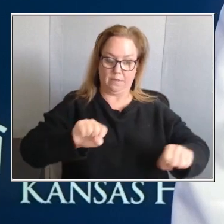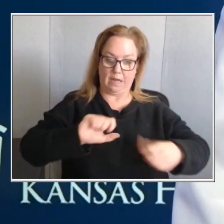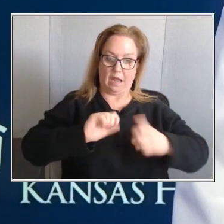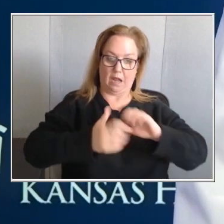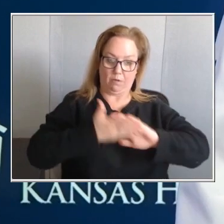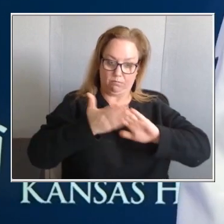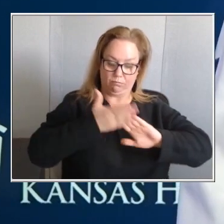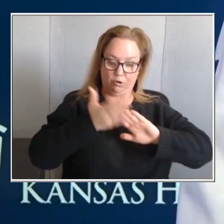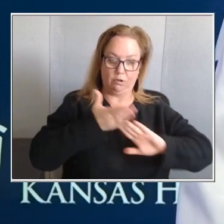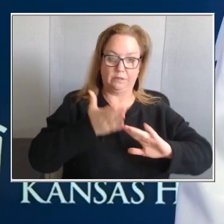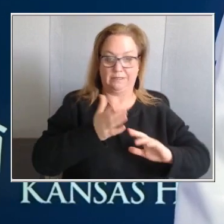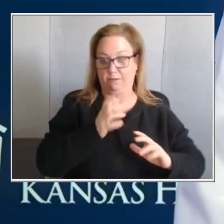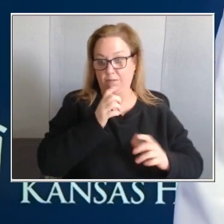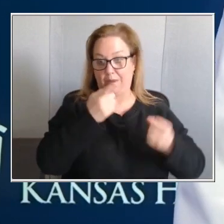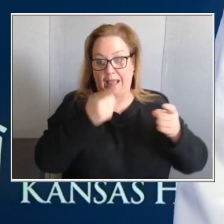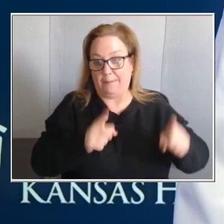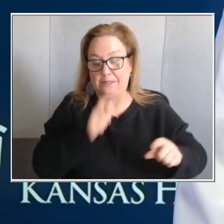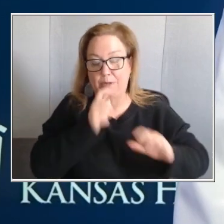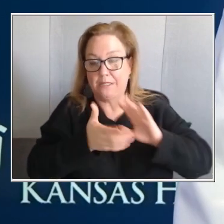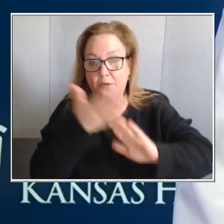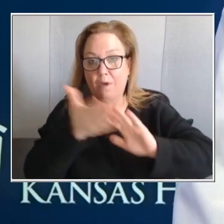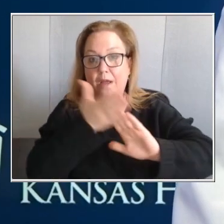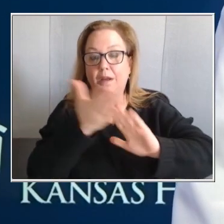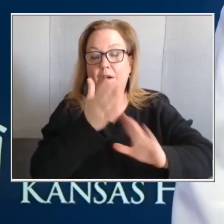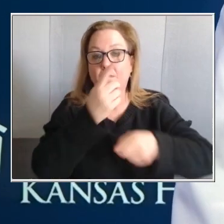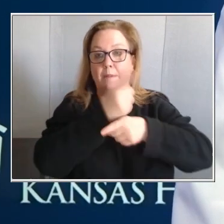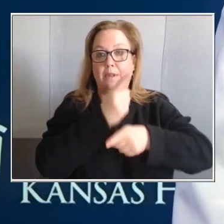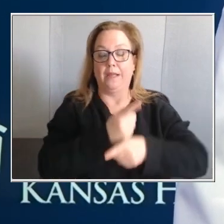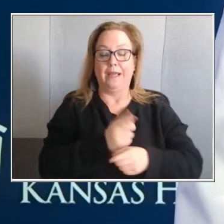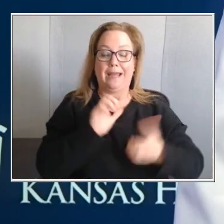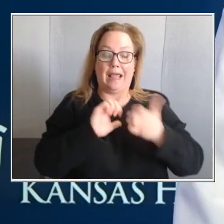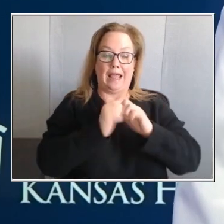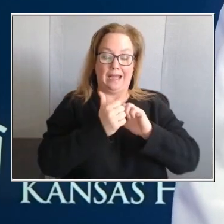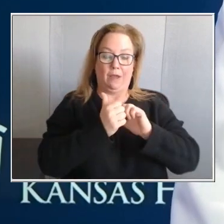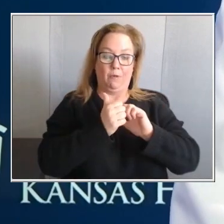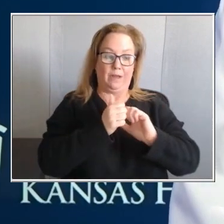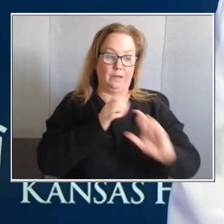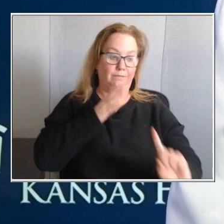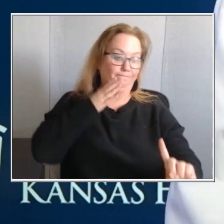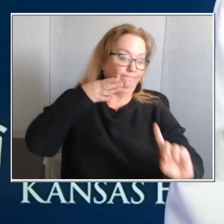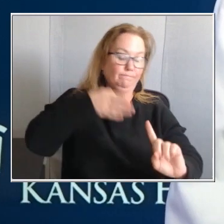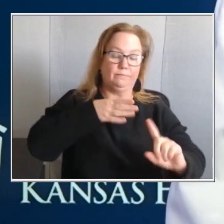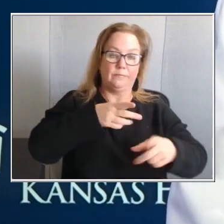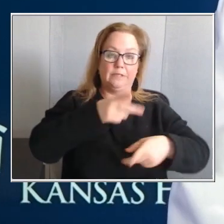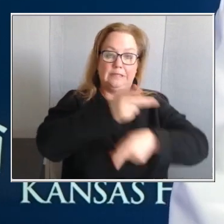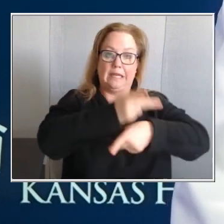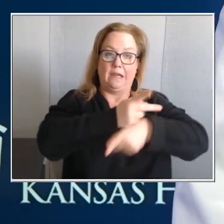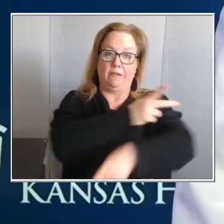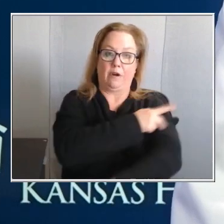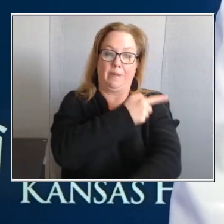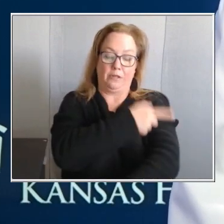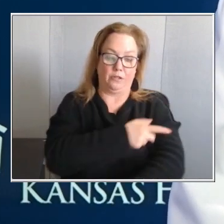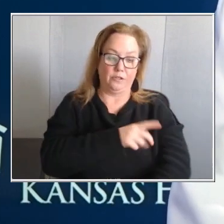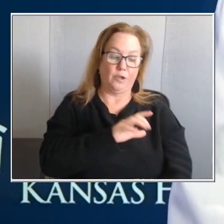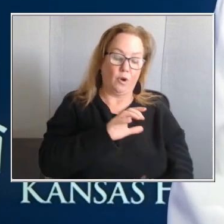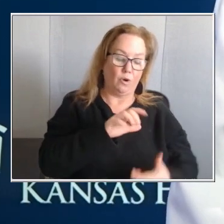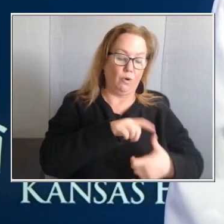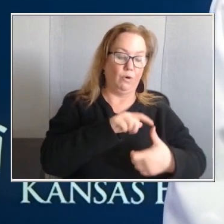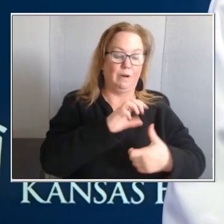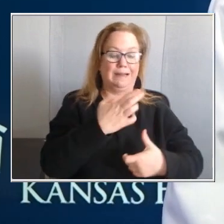that knowledge to treat our patients. And so instead of chemotherapy, traditional chemotherapy, radiation